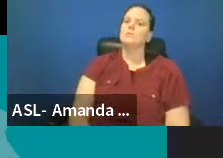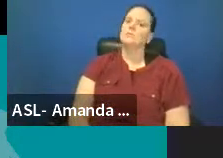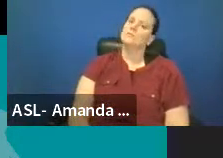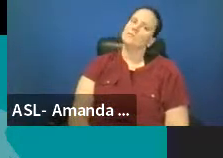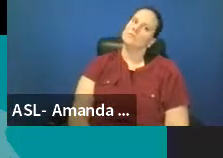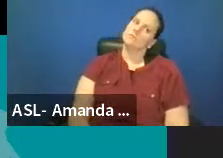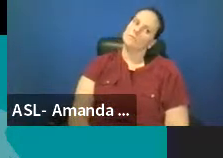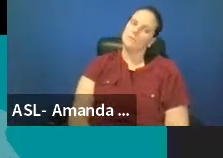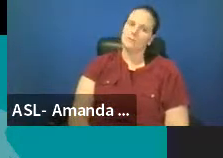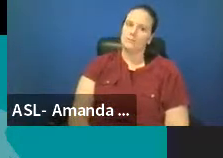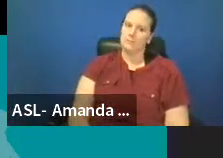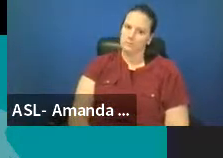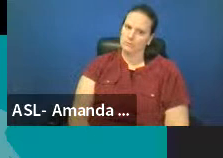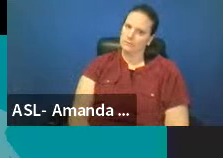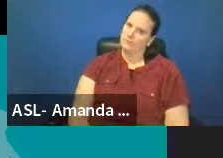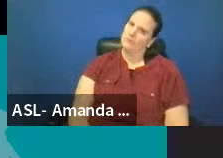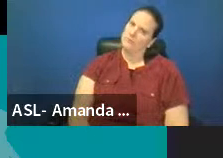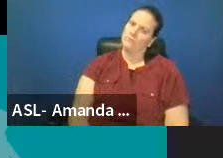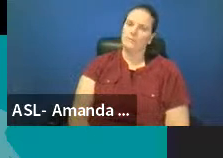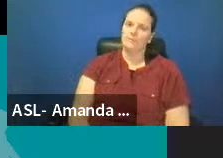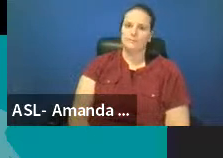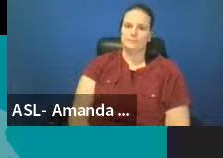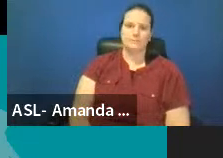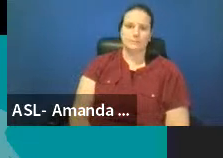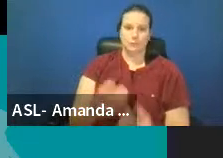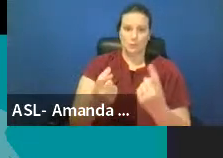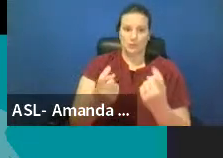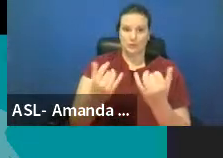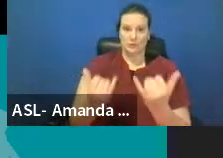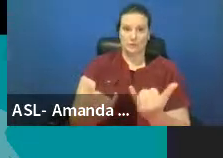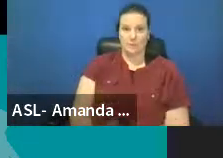We can move to the questions now.